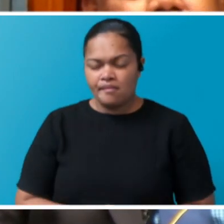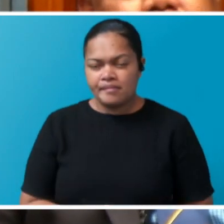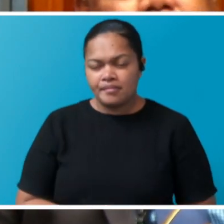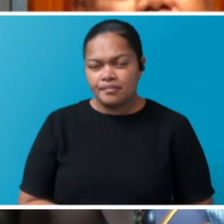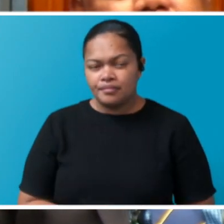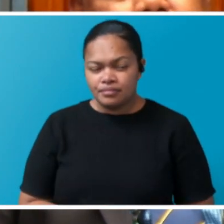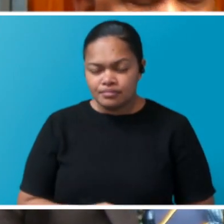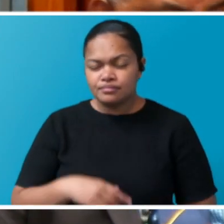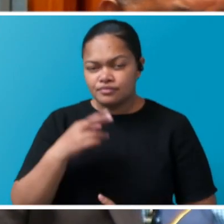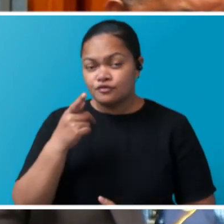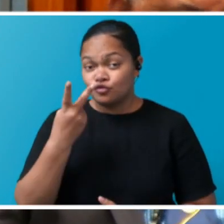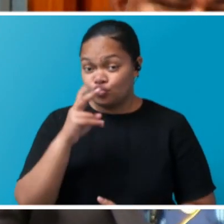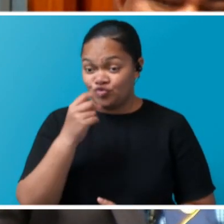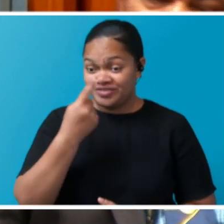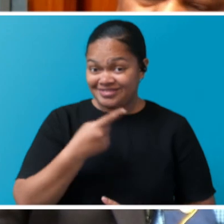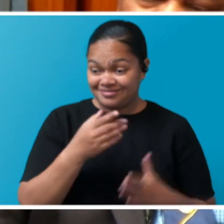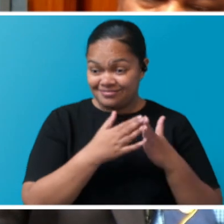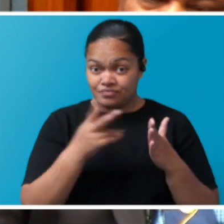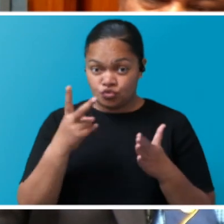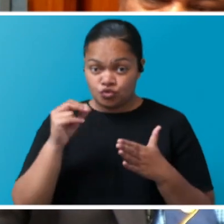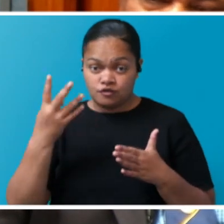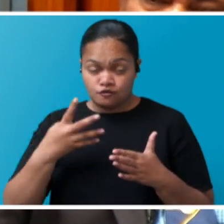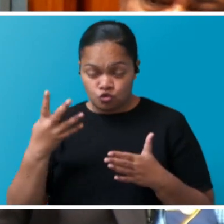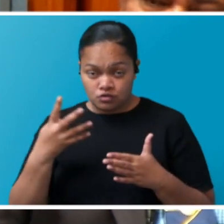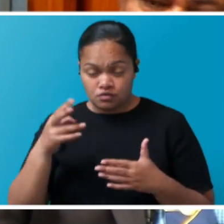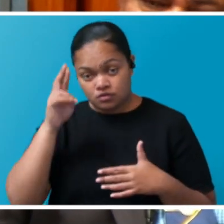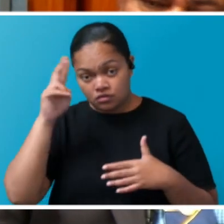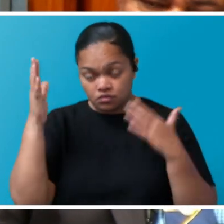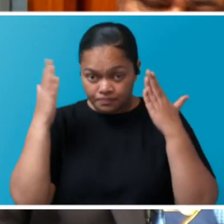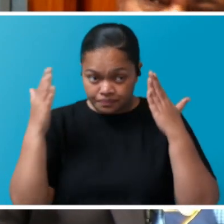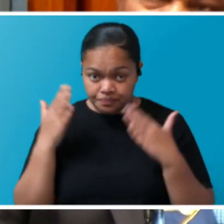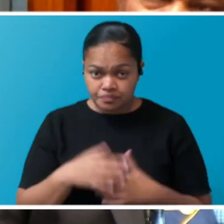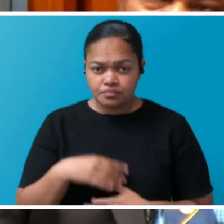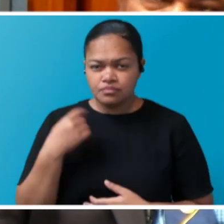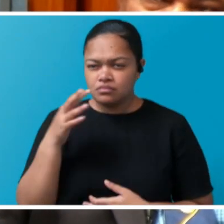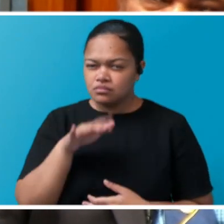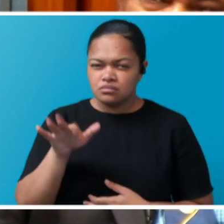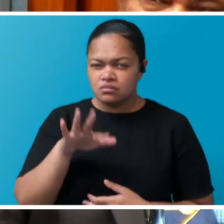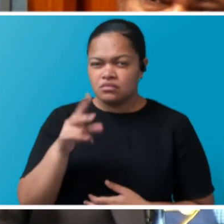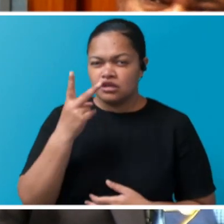From 2011 to 2024, Mr. Speaker, sir, approximately